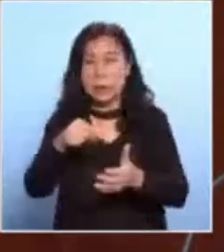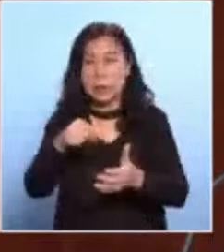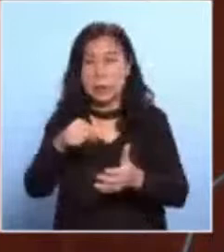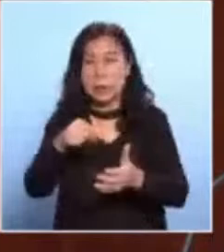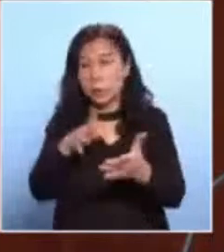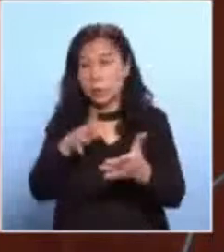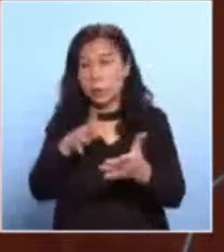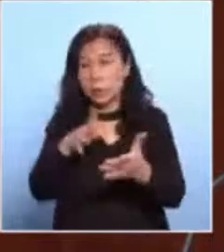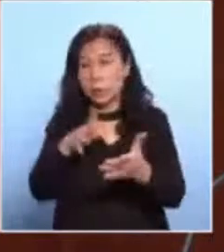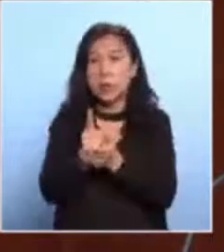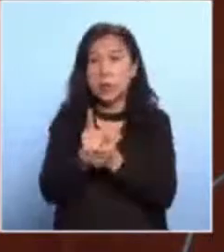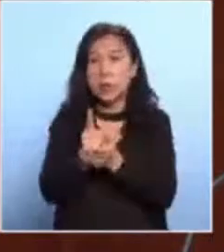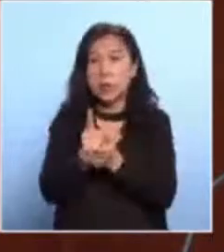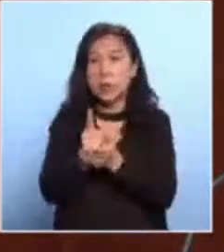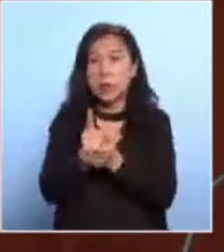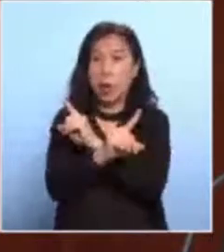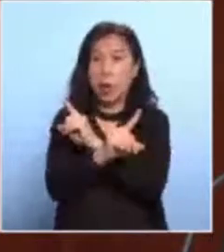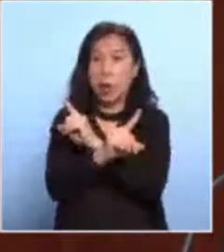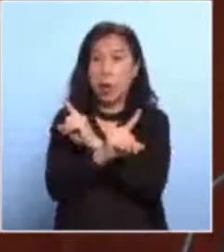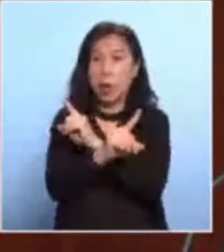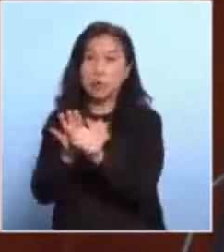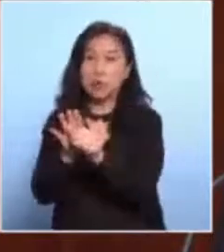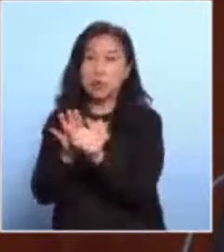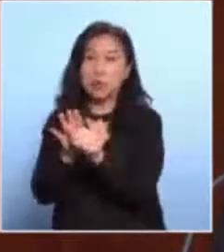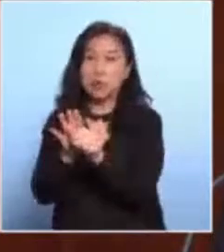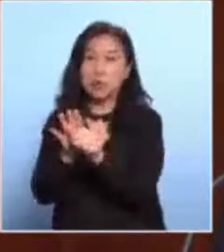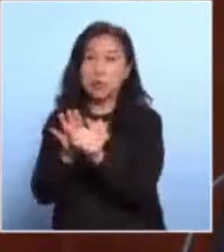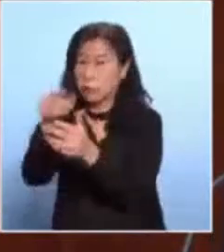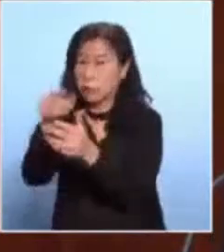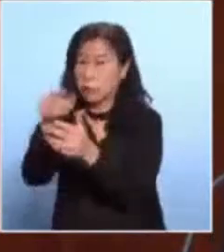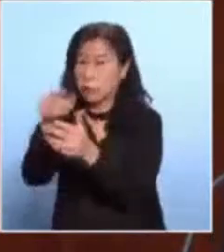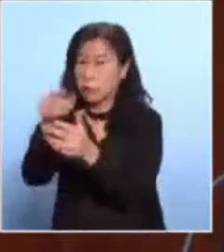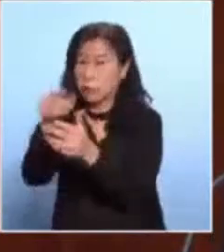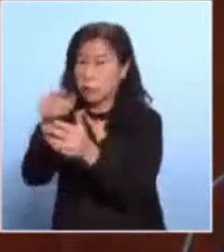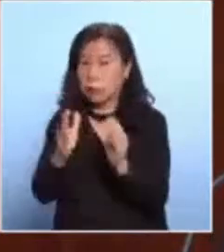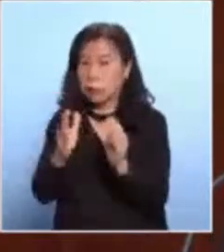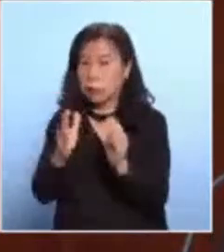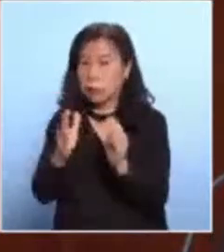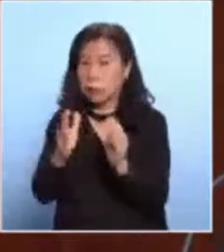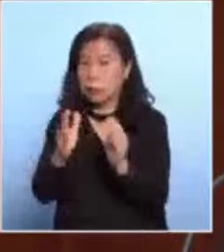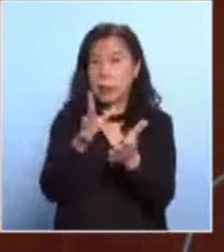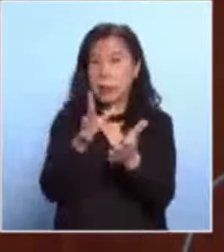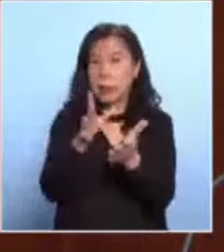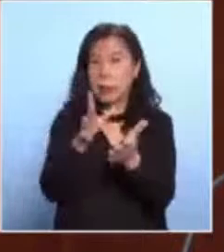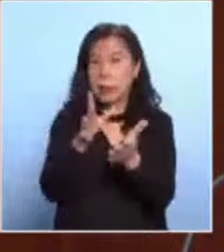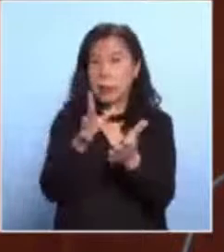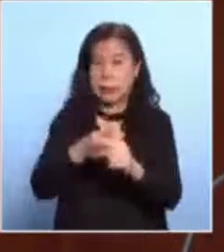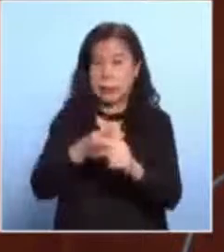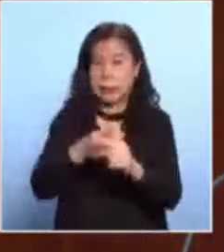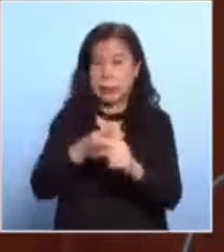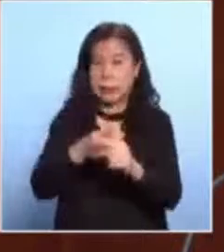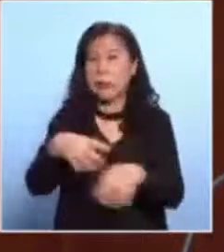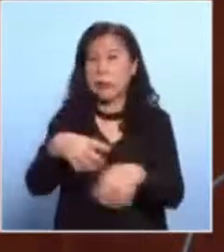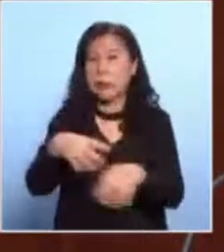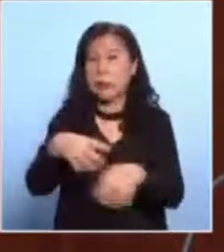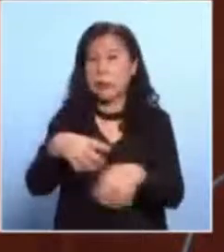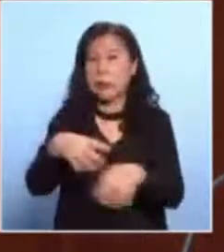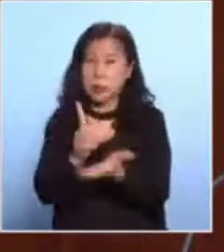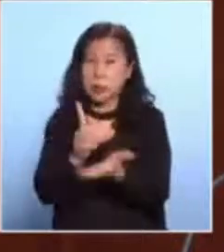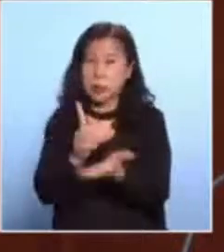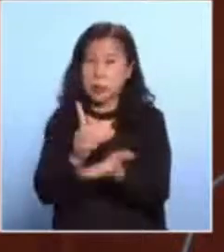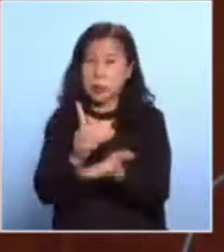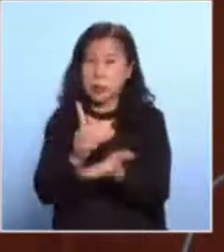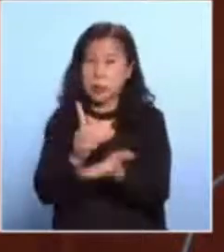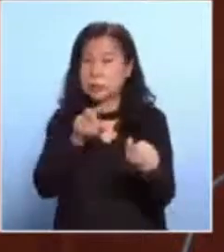services, covering professional qualification requirements and registration, as well as the regulatory model and